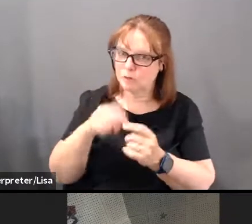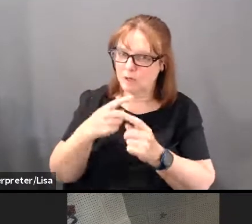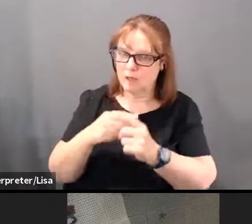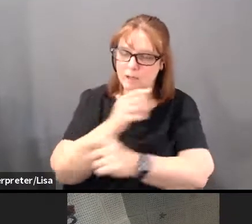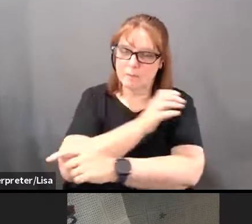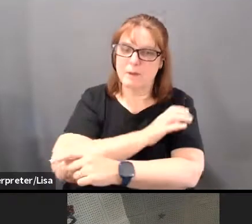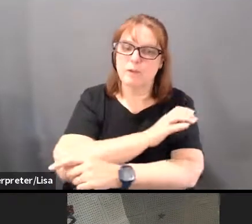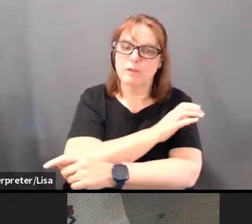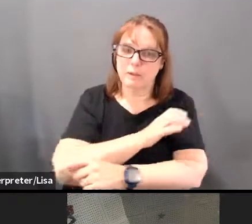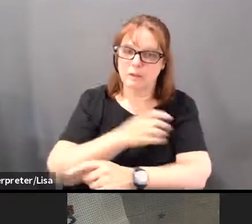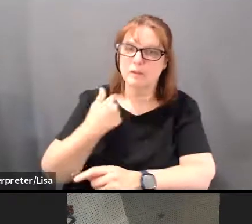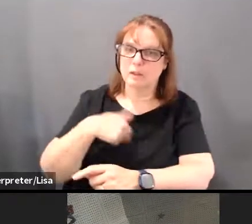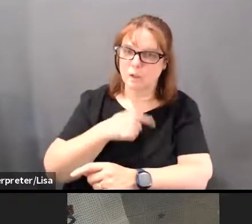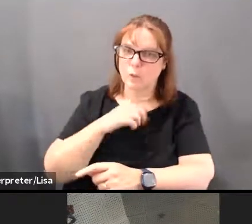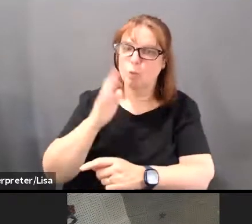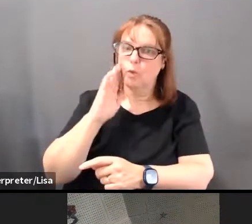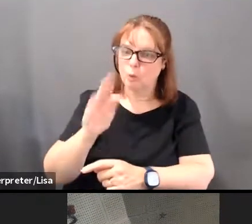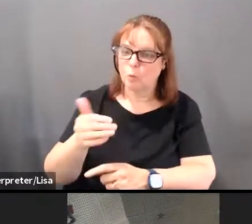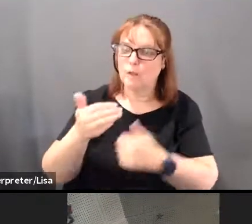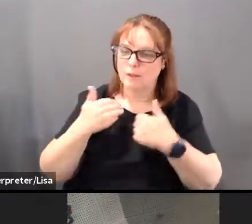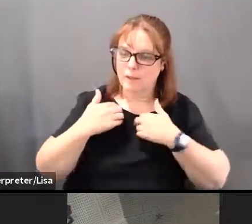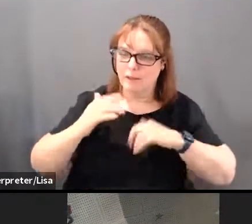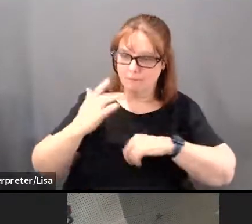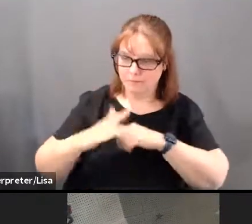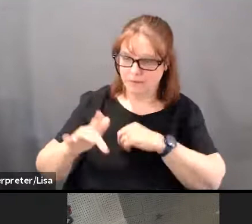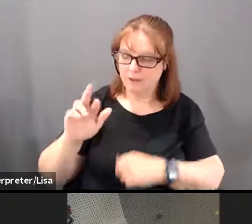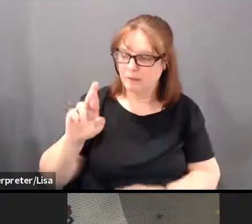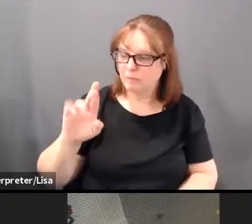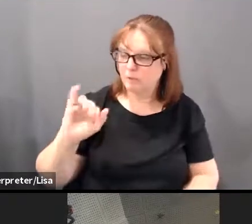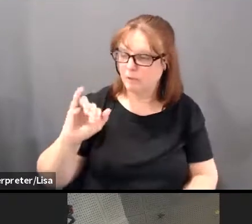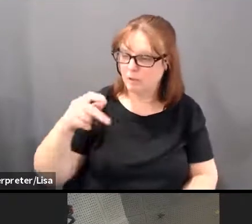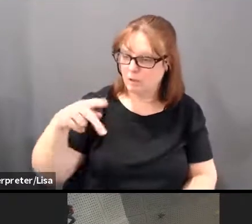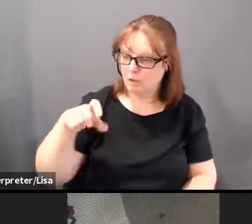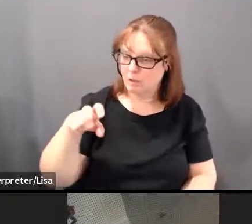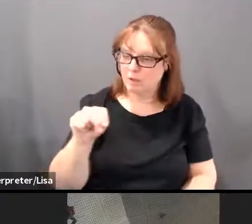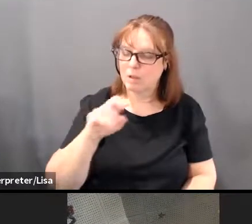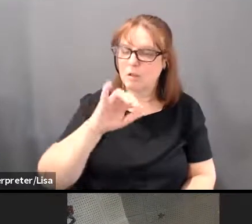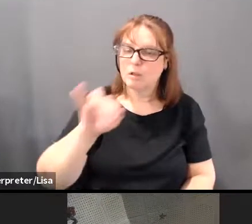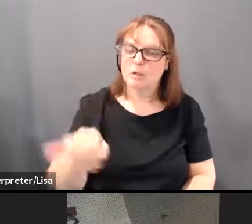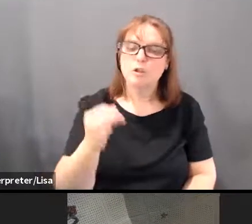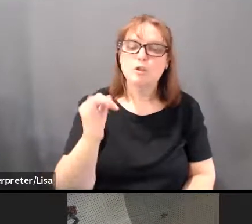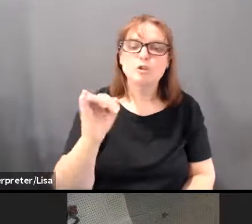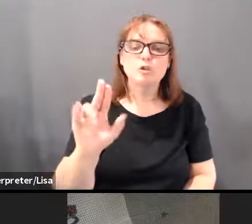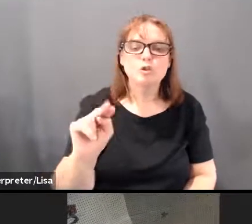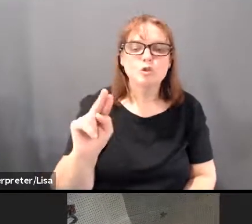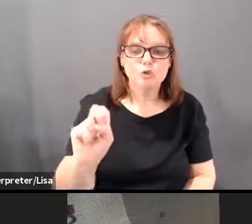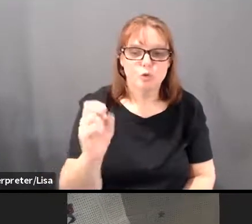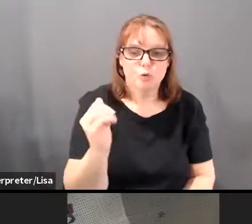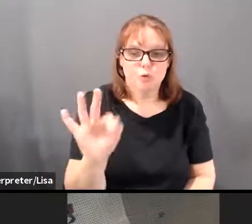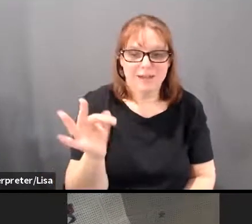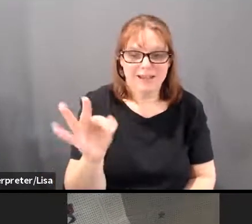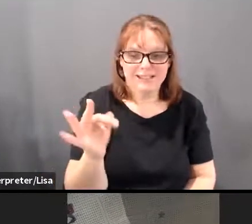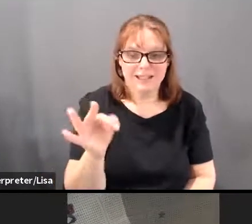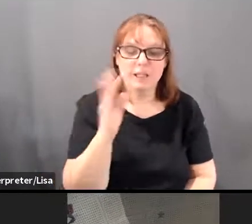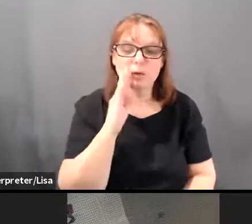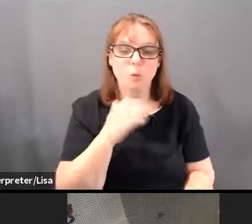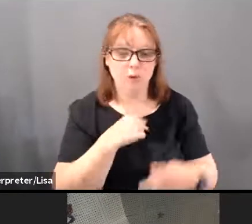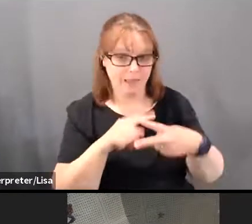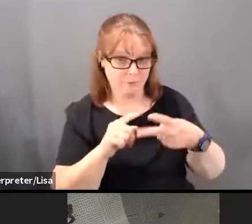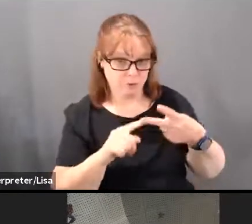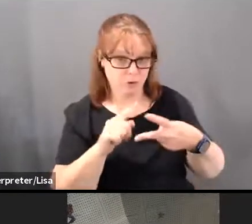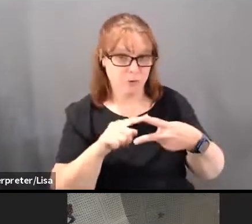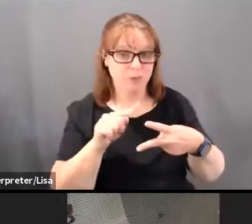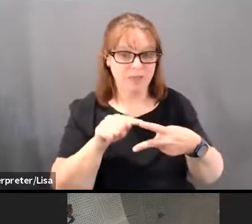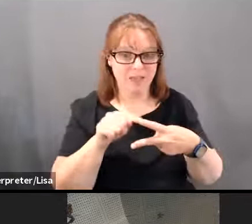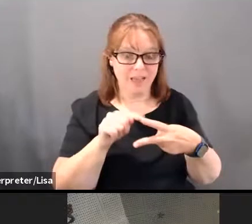going to have at RIPIN on June 19th. Will be the first of 2 clinics, so you'll be able to get your first and second